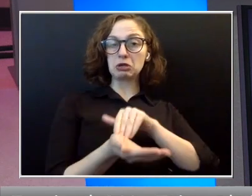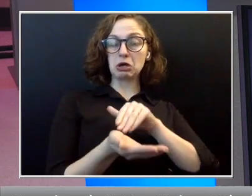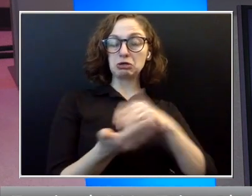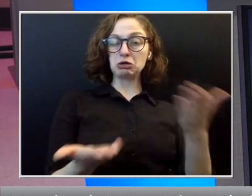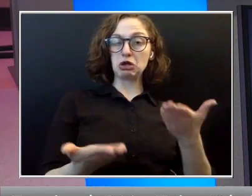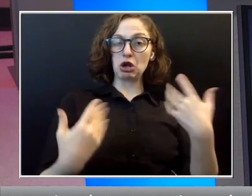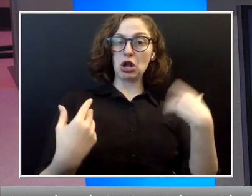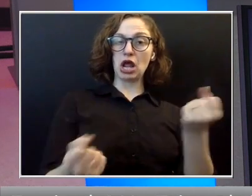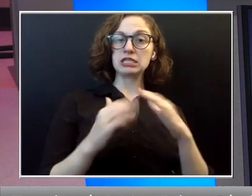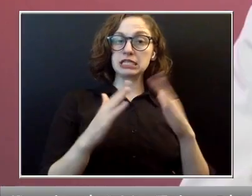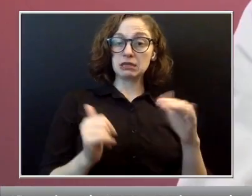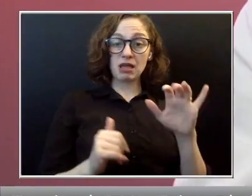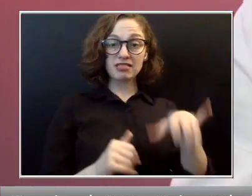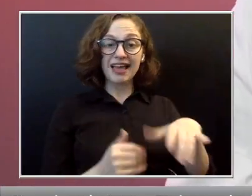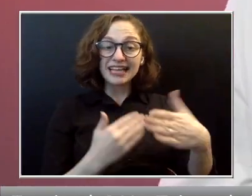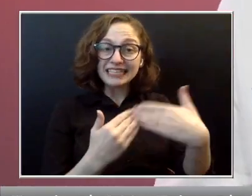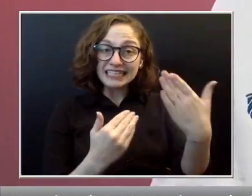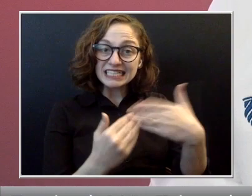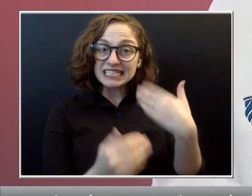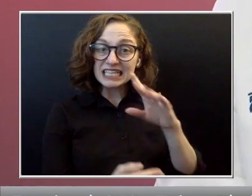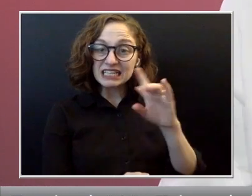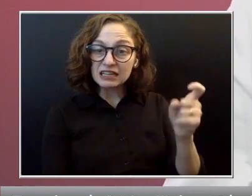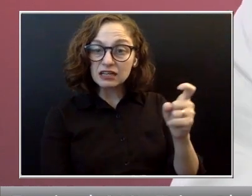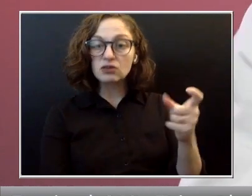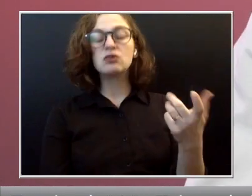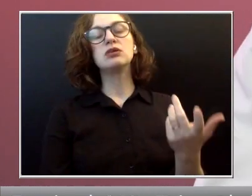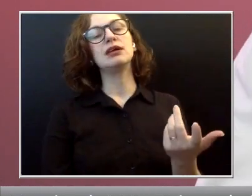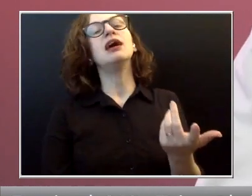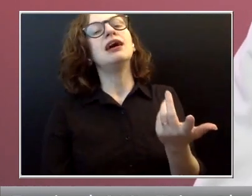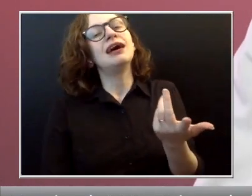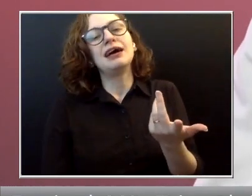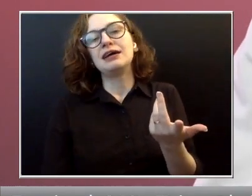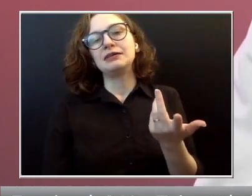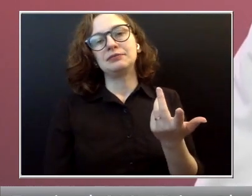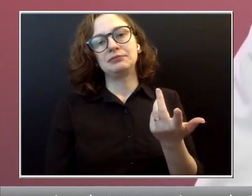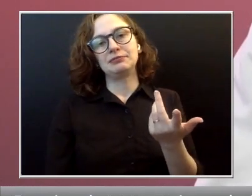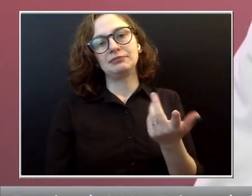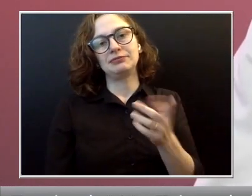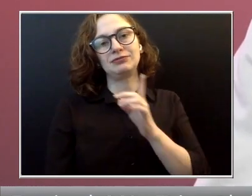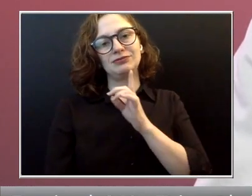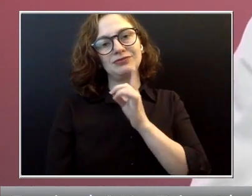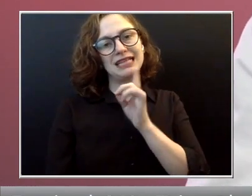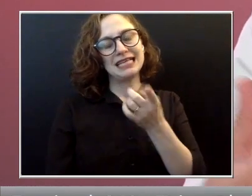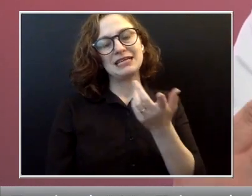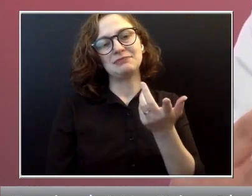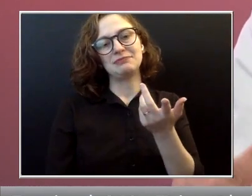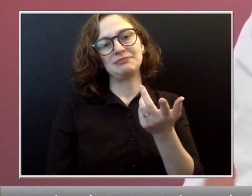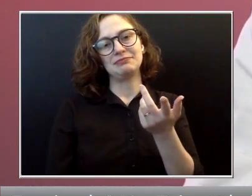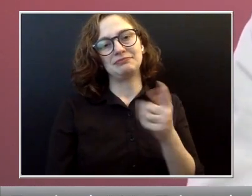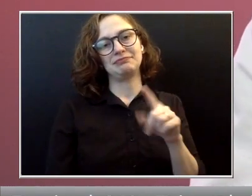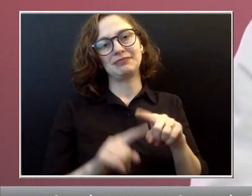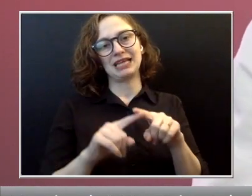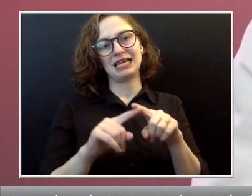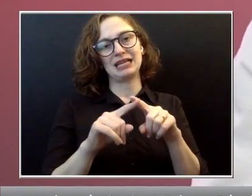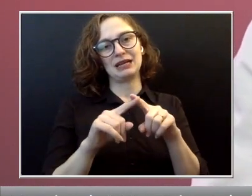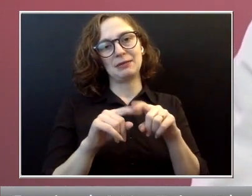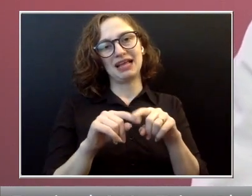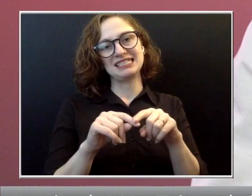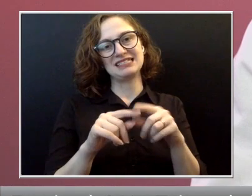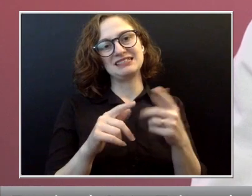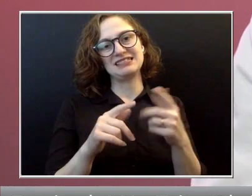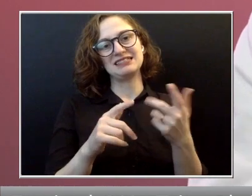seeing? Yes, aware. It's all how much aware the health care providers